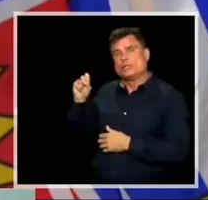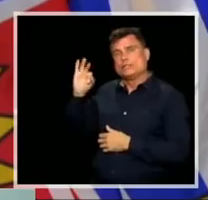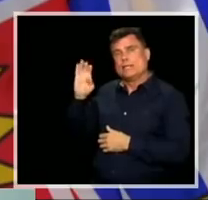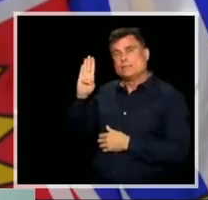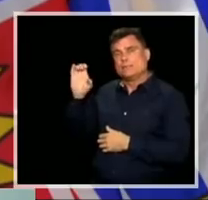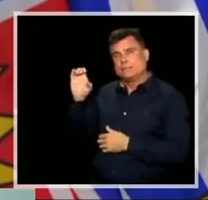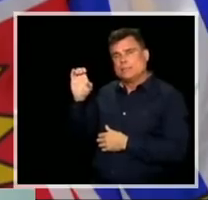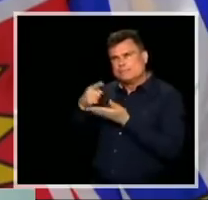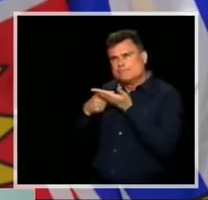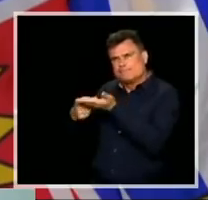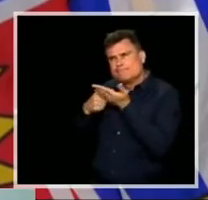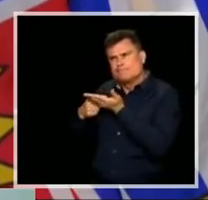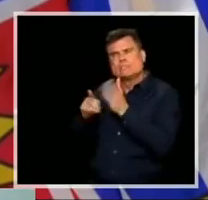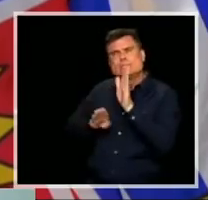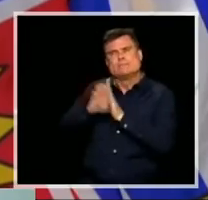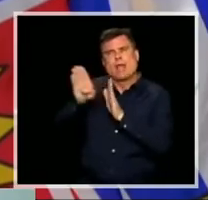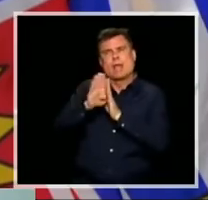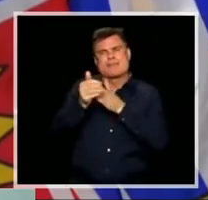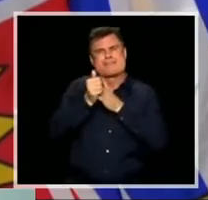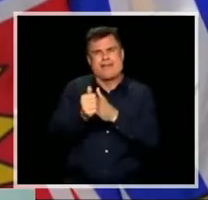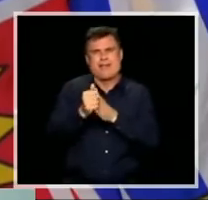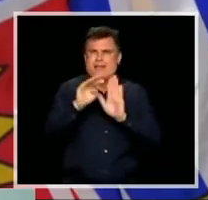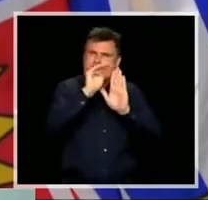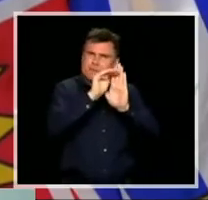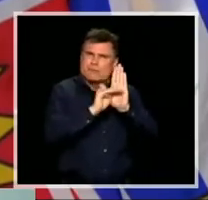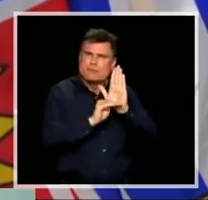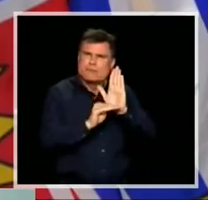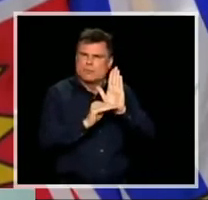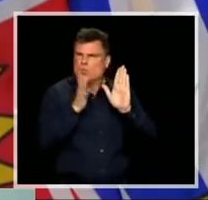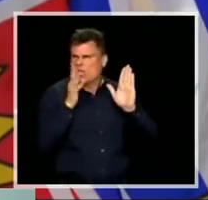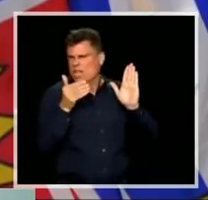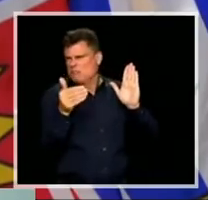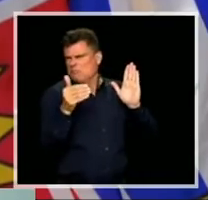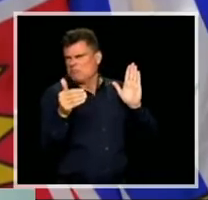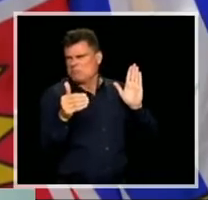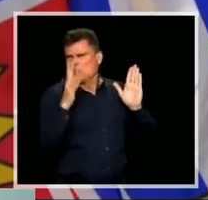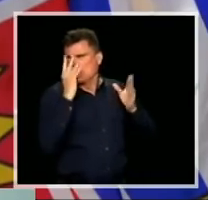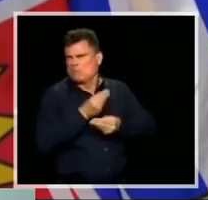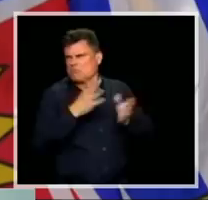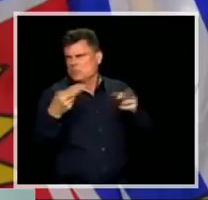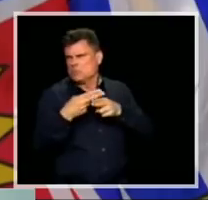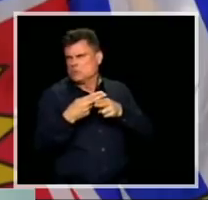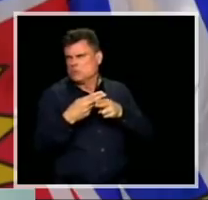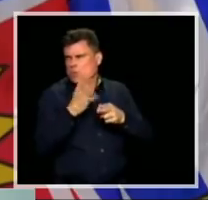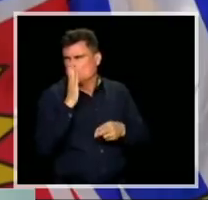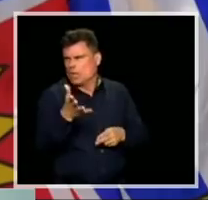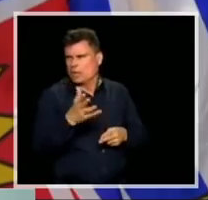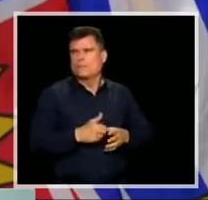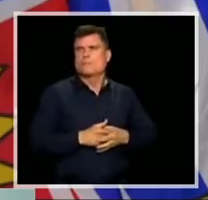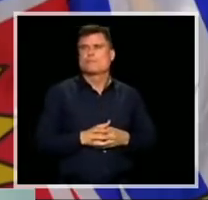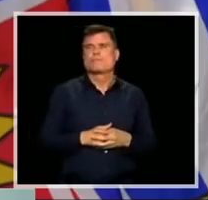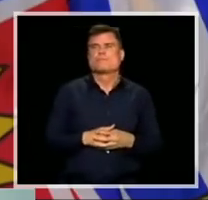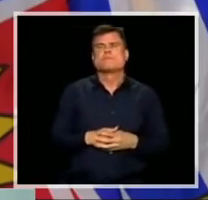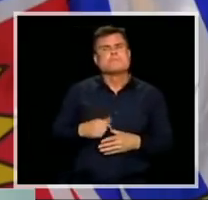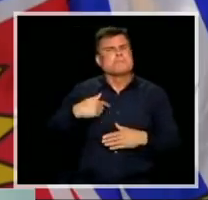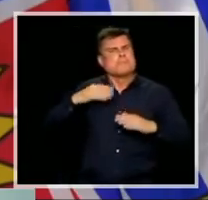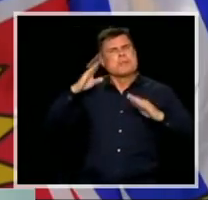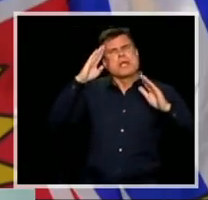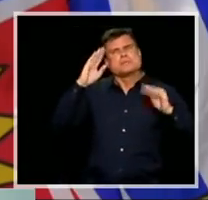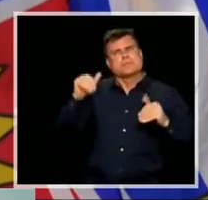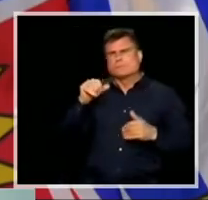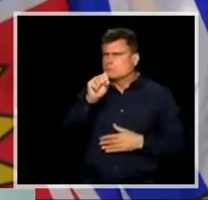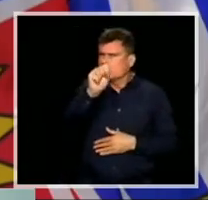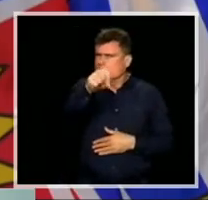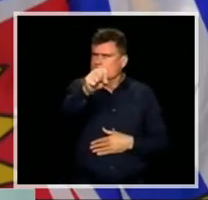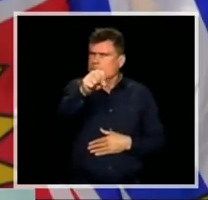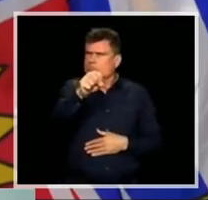going on about how to redo some of the aspects of the game to have more protection for players. And rugby is a good